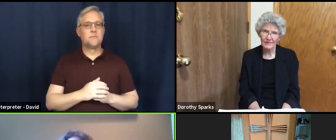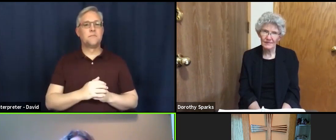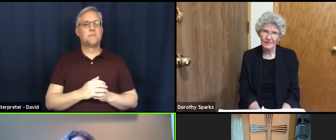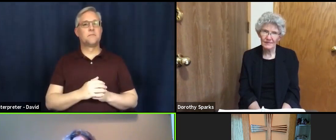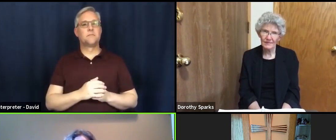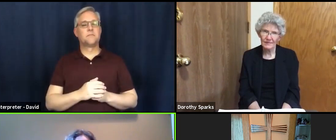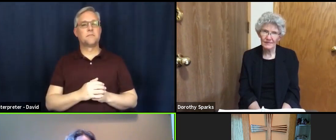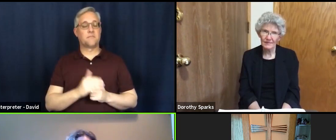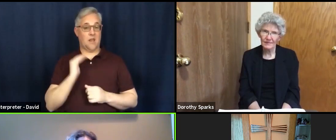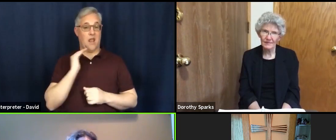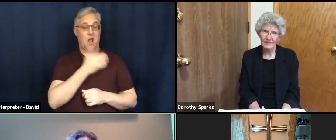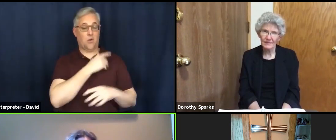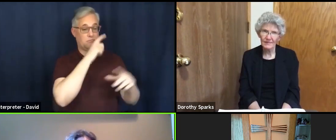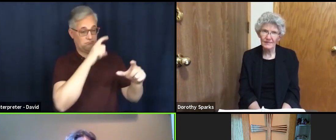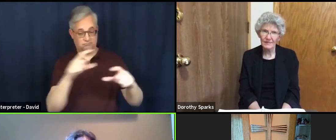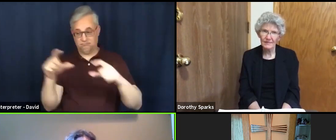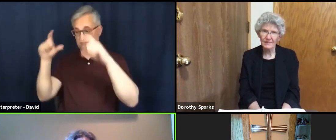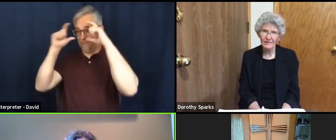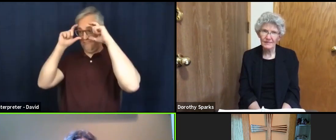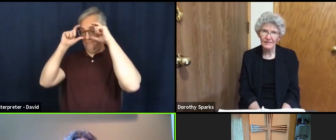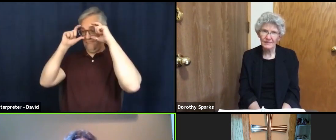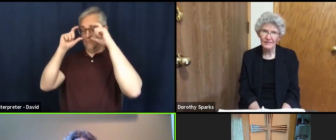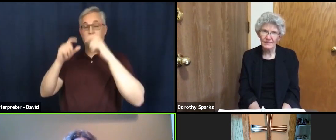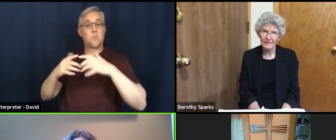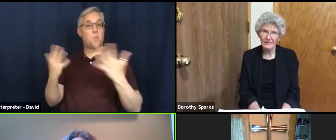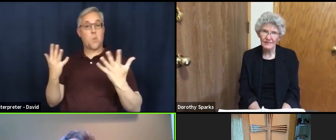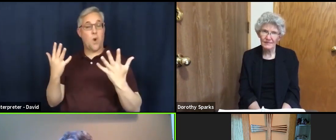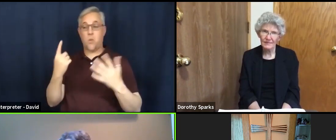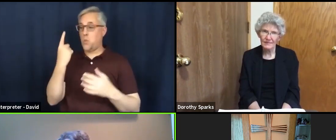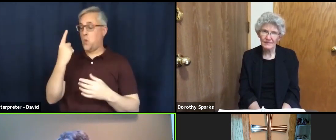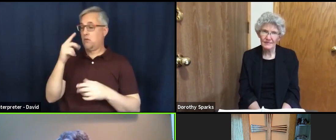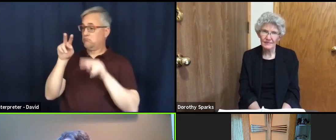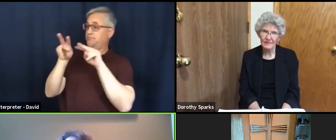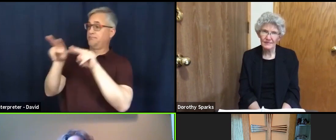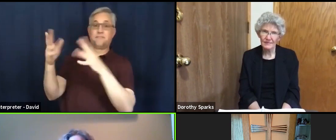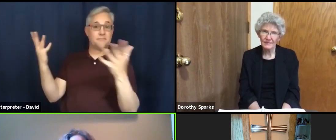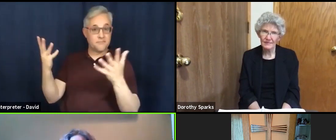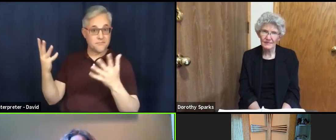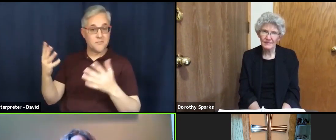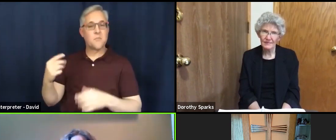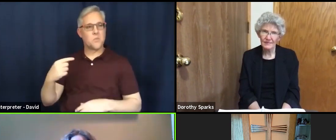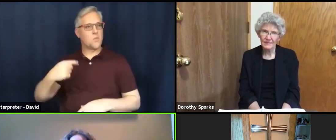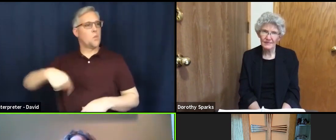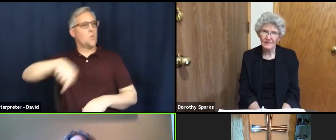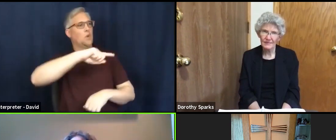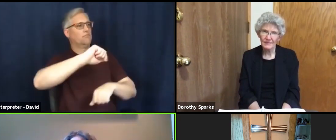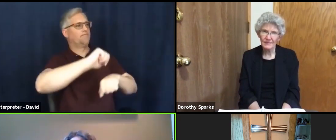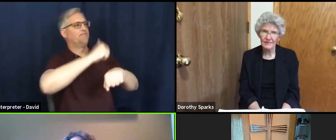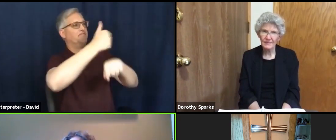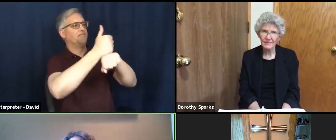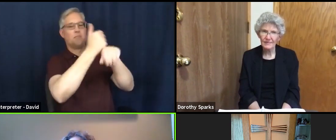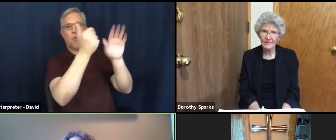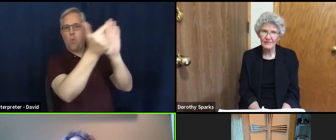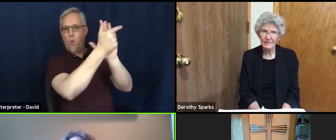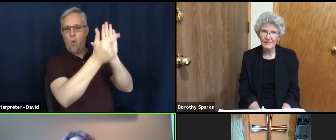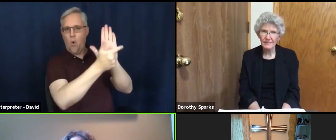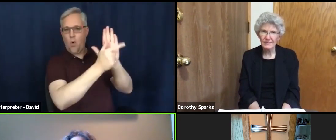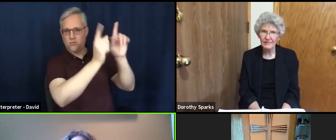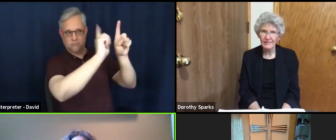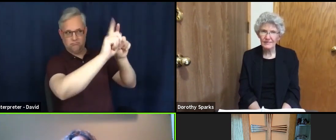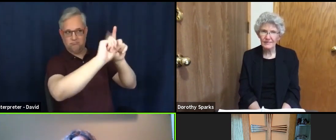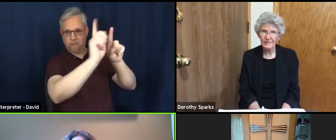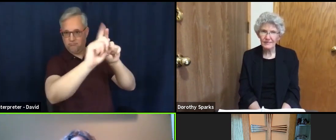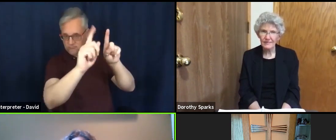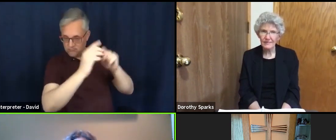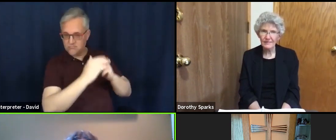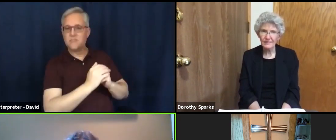is that we've set up laws that create harder penalties for